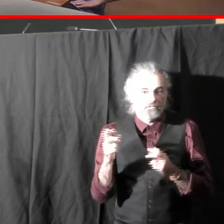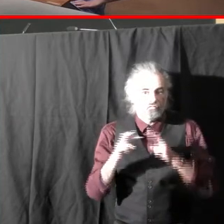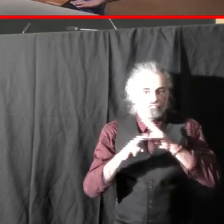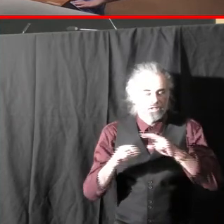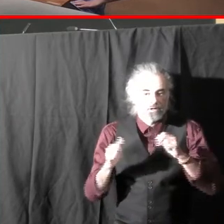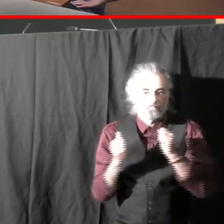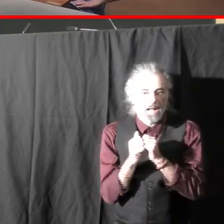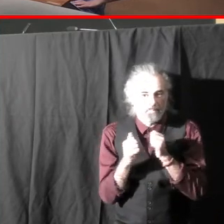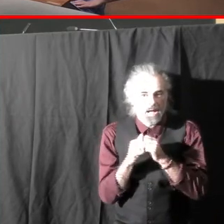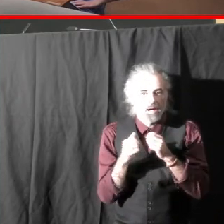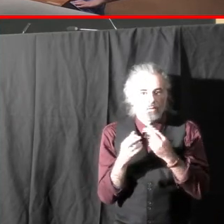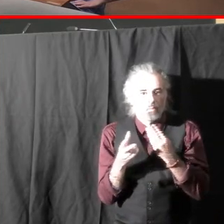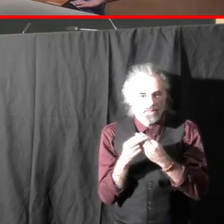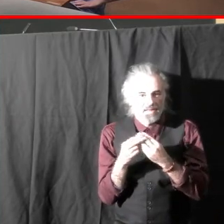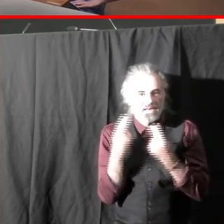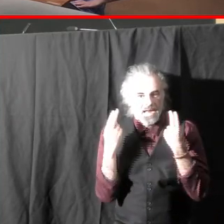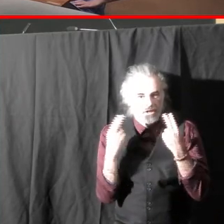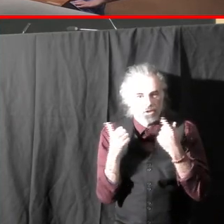me too.